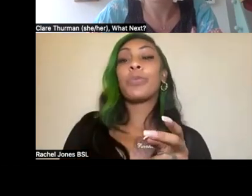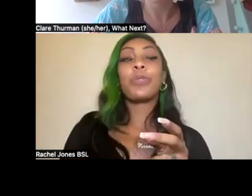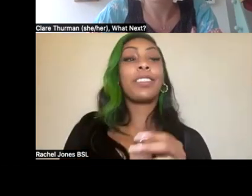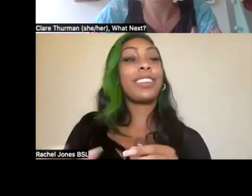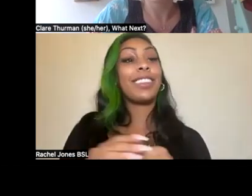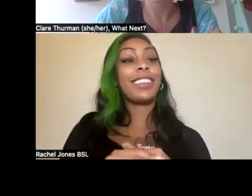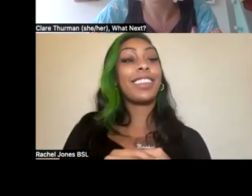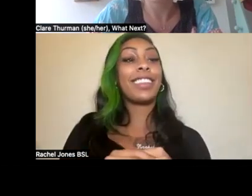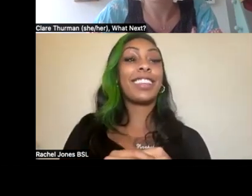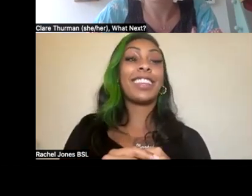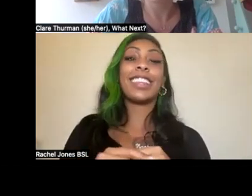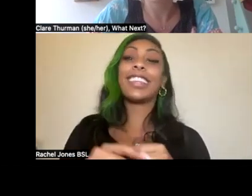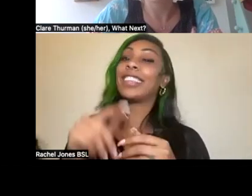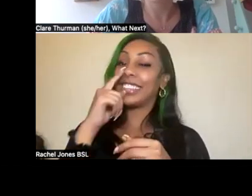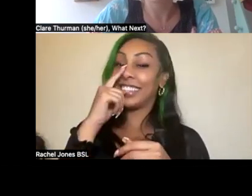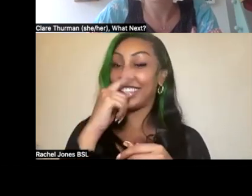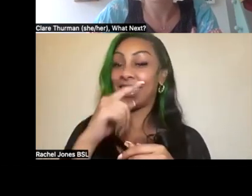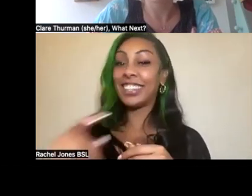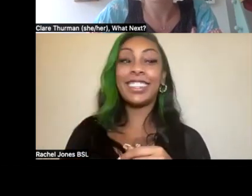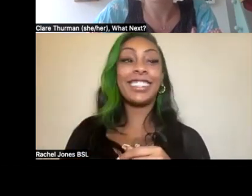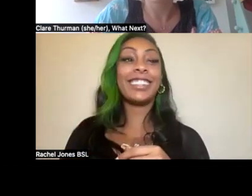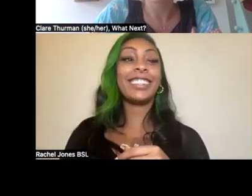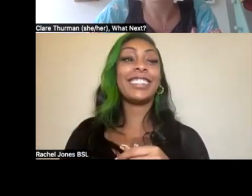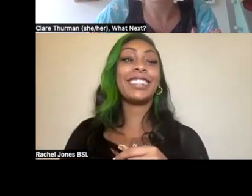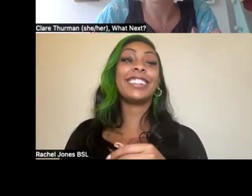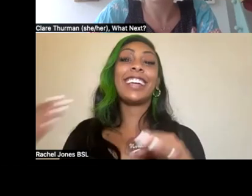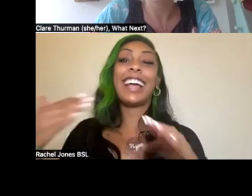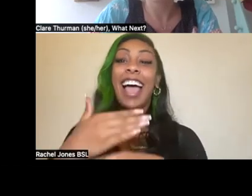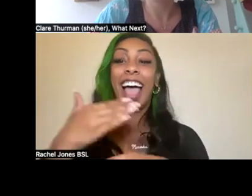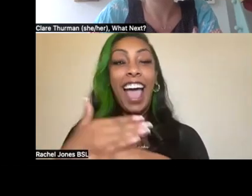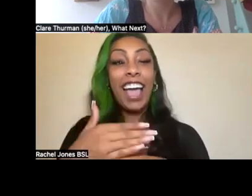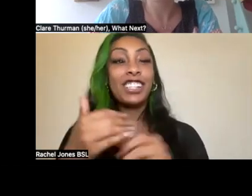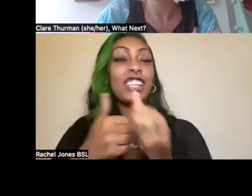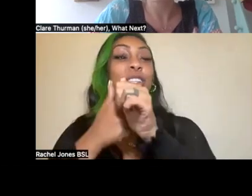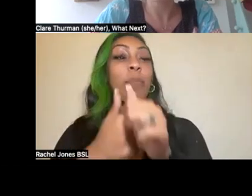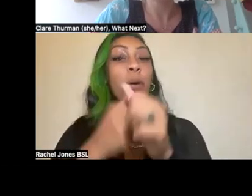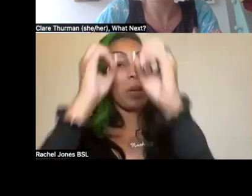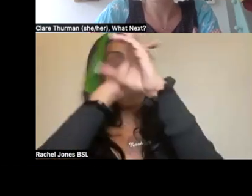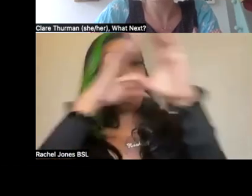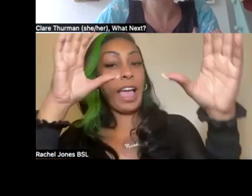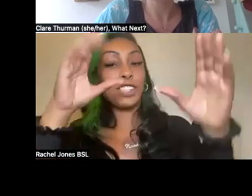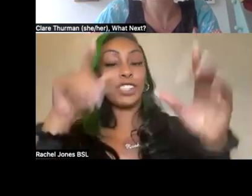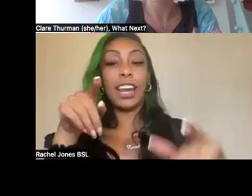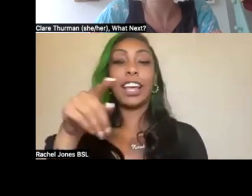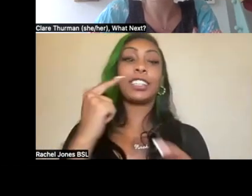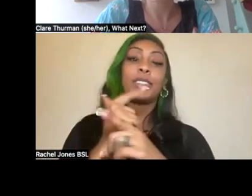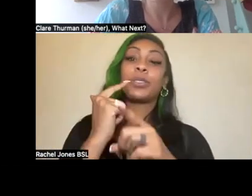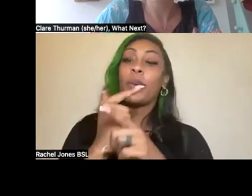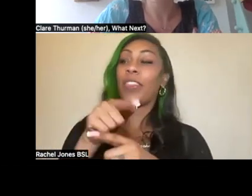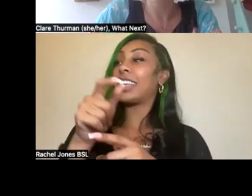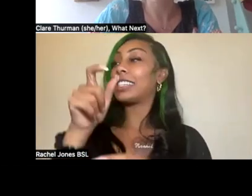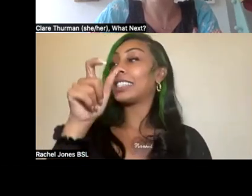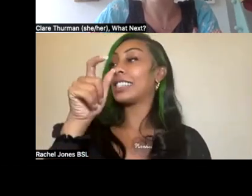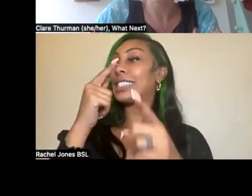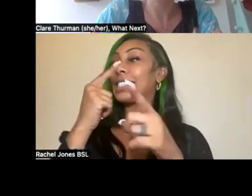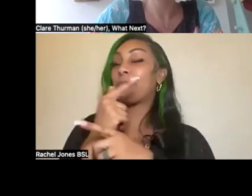that. So actions that have caught my imagination. I just wanted to talk about, wasn't this week, it was actually just at the